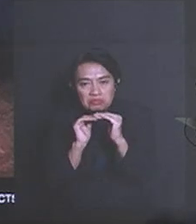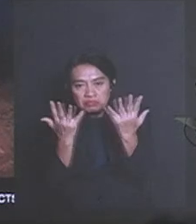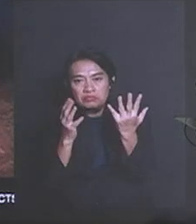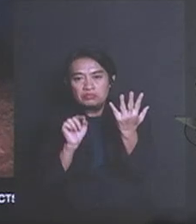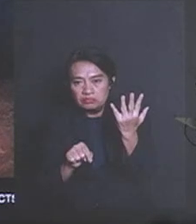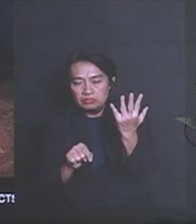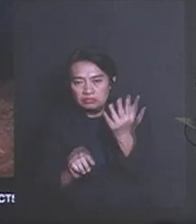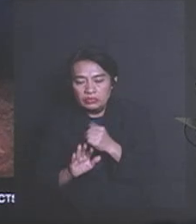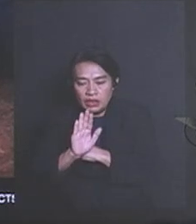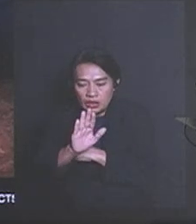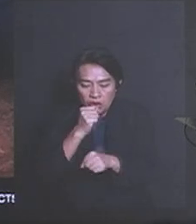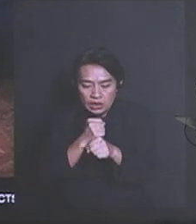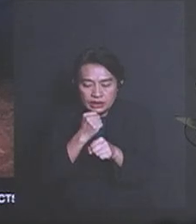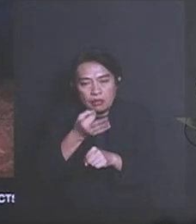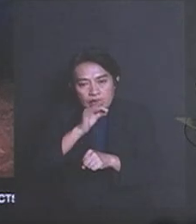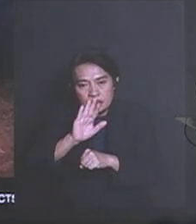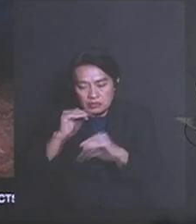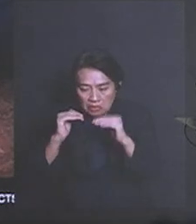all levels.